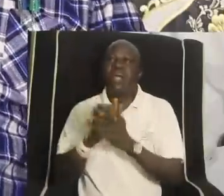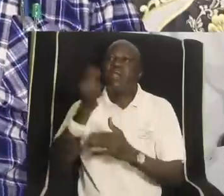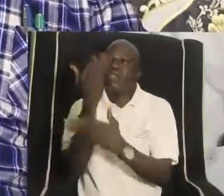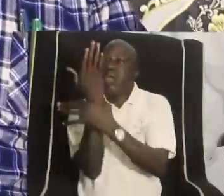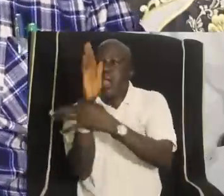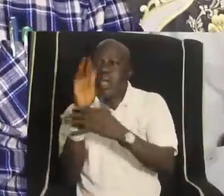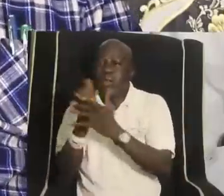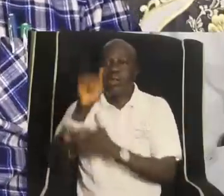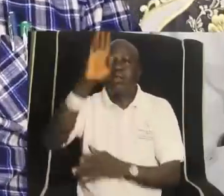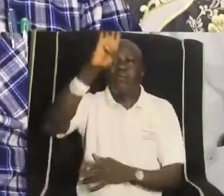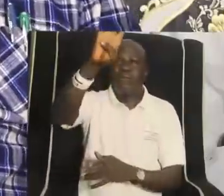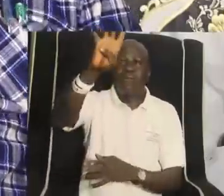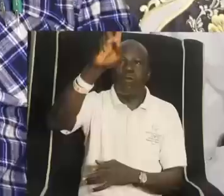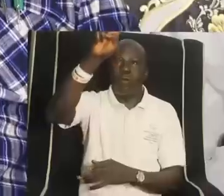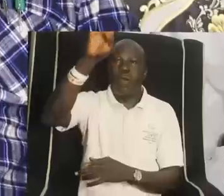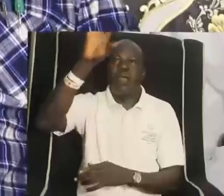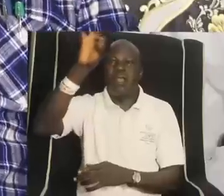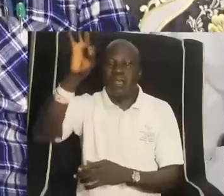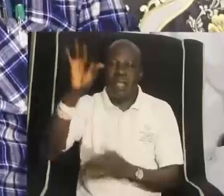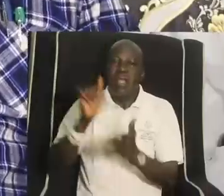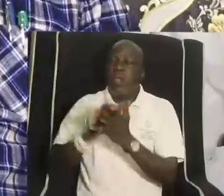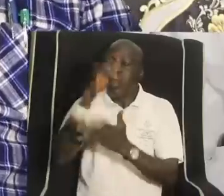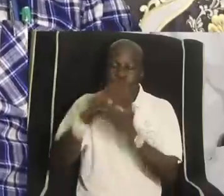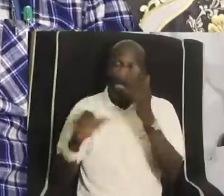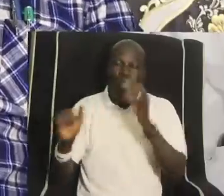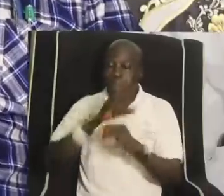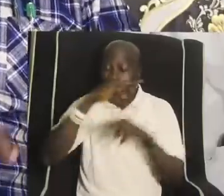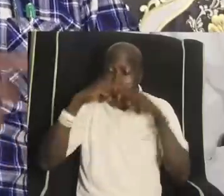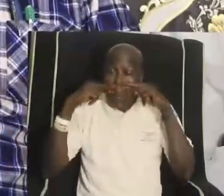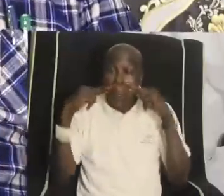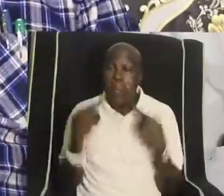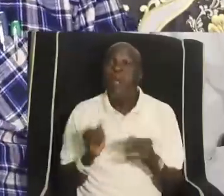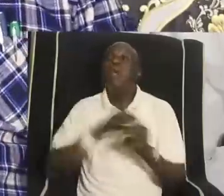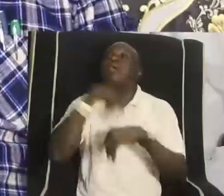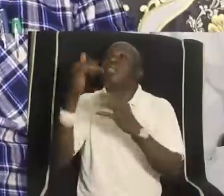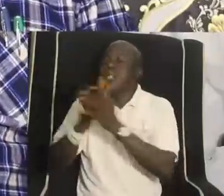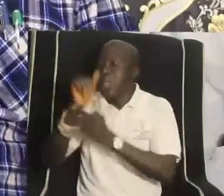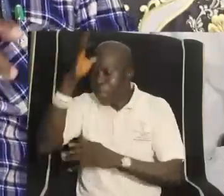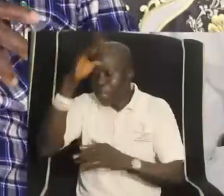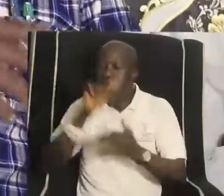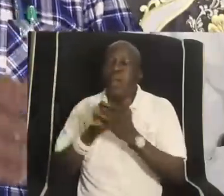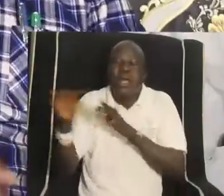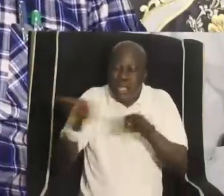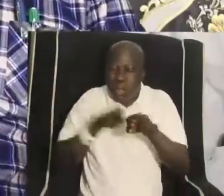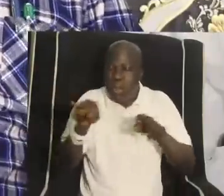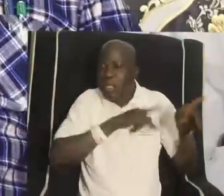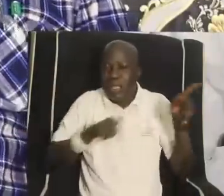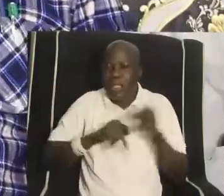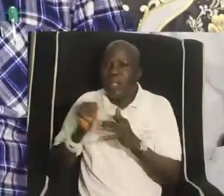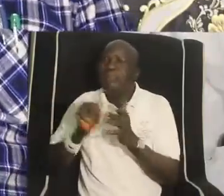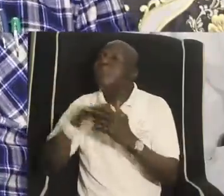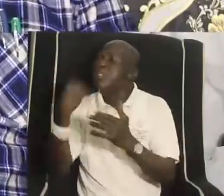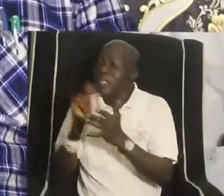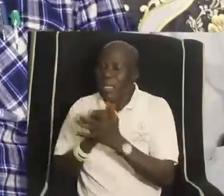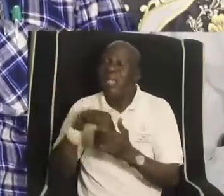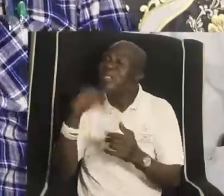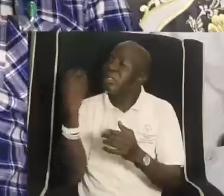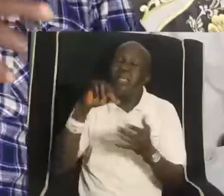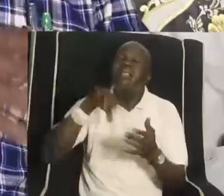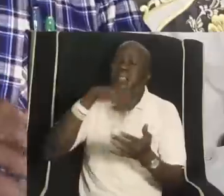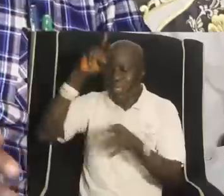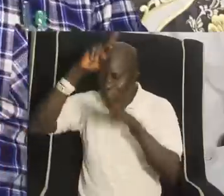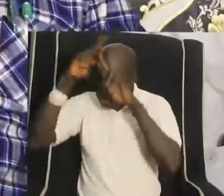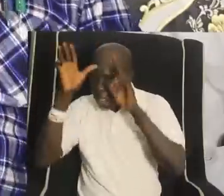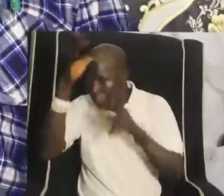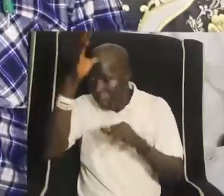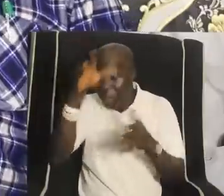lo lo straight they are 419 kena ma se what would they do? One Baba se bi oba lo so. They will say Baba se bi oba. One Baba se bi oba. They can say Baba se bi